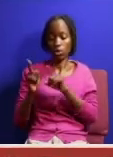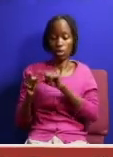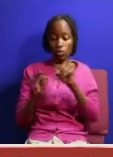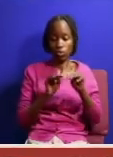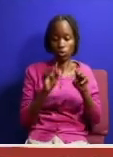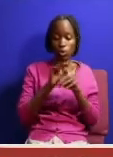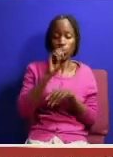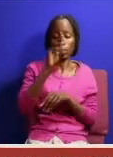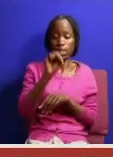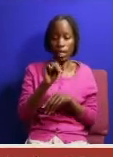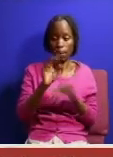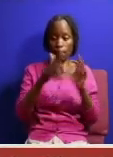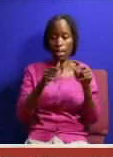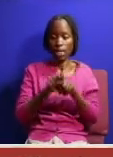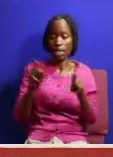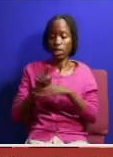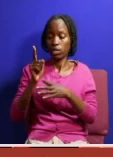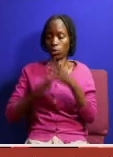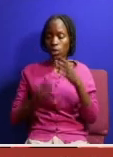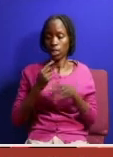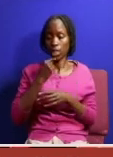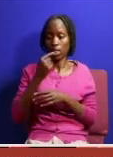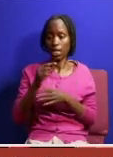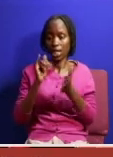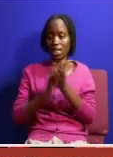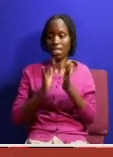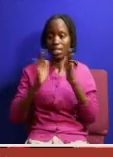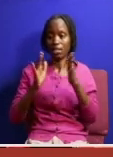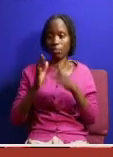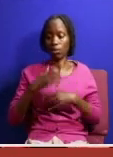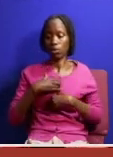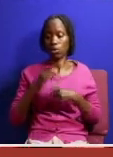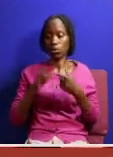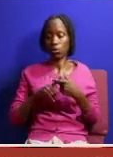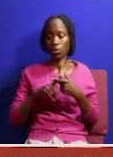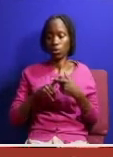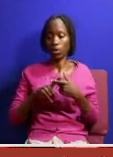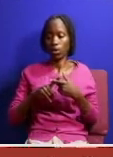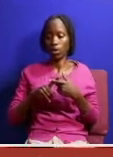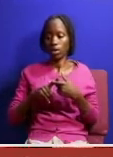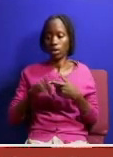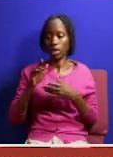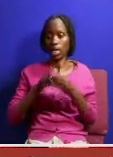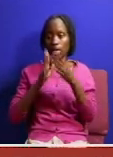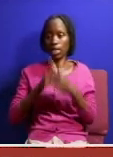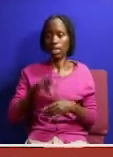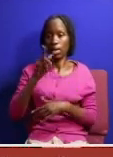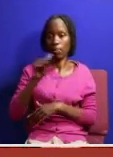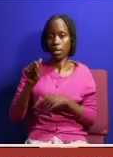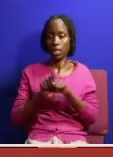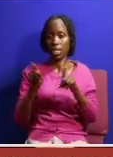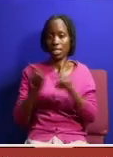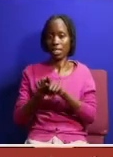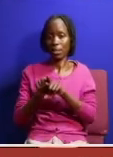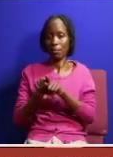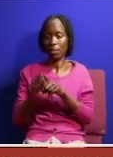Odinga's ODM party in what is considered a major blow for their party leader, Senator Speaker Amason Kingi. The